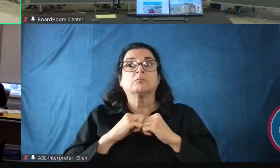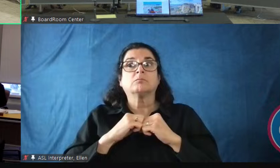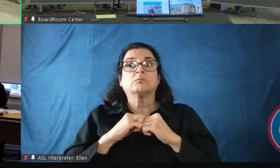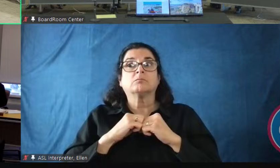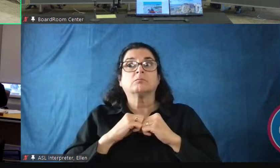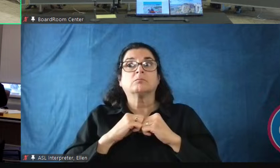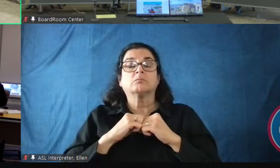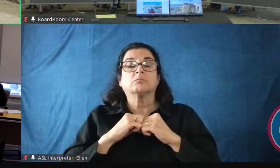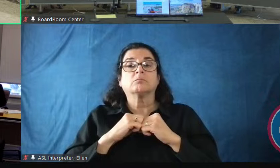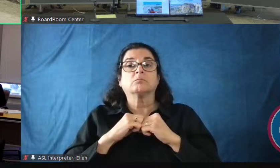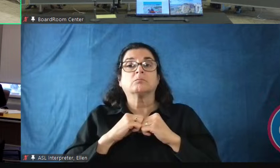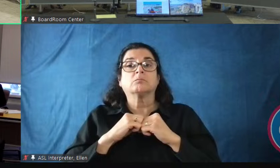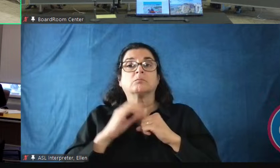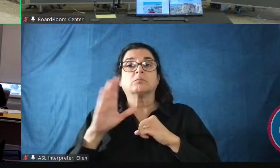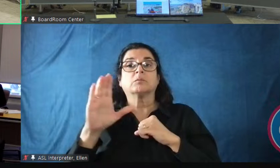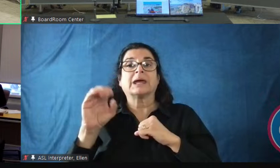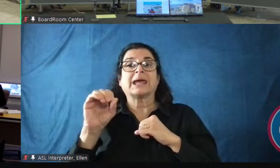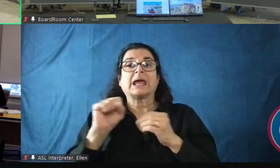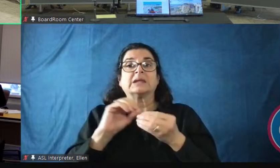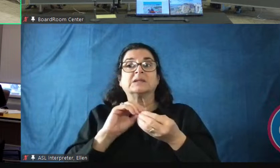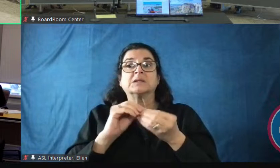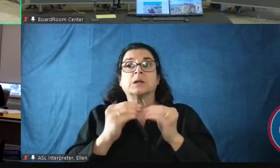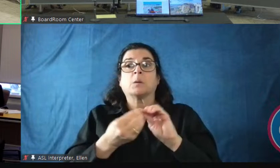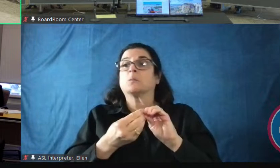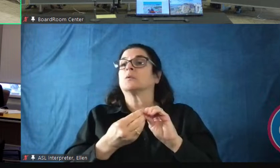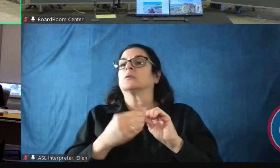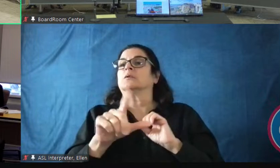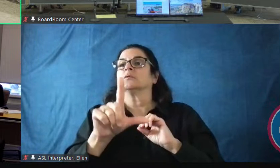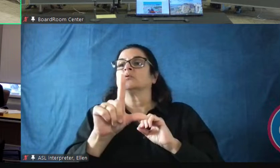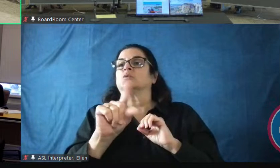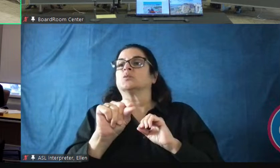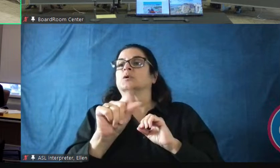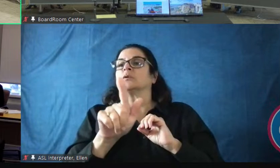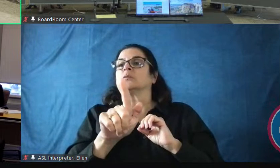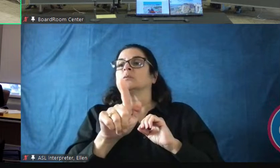Circuit Court of Cook County, case number 2021